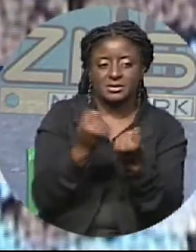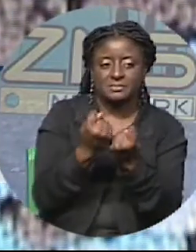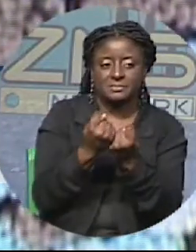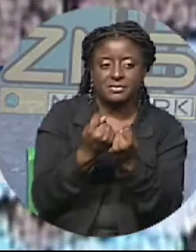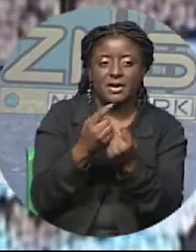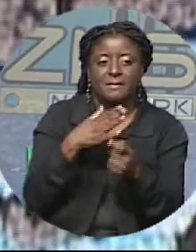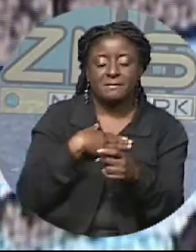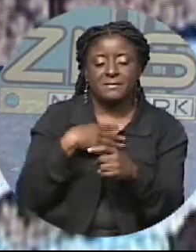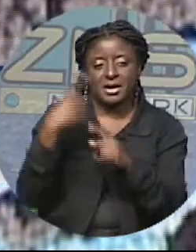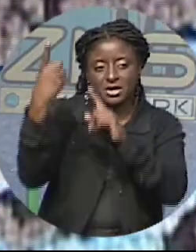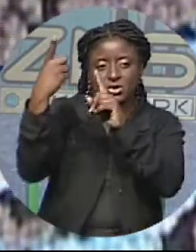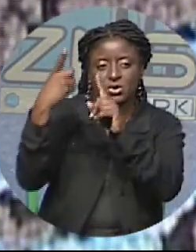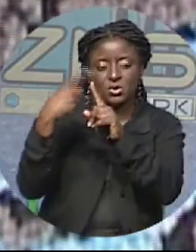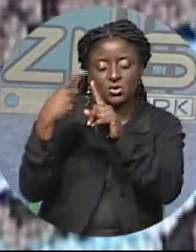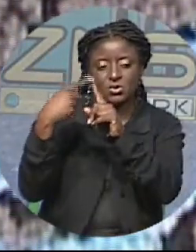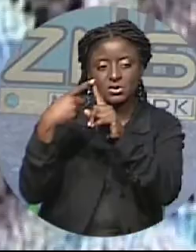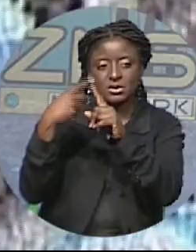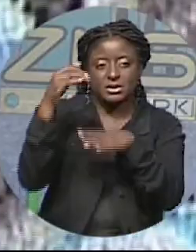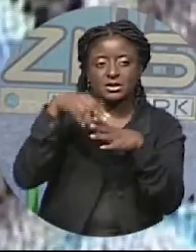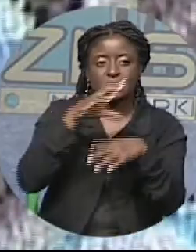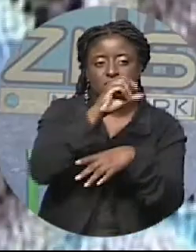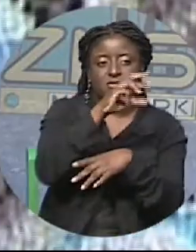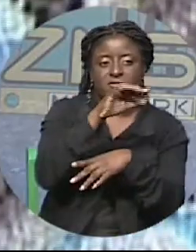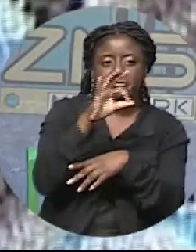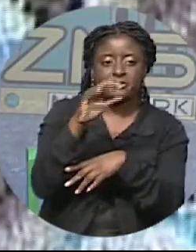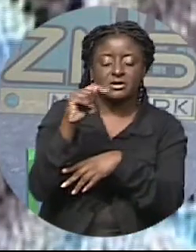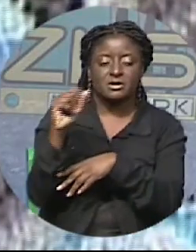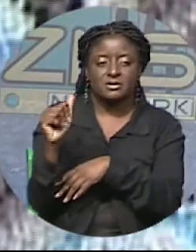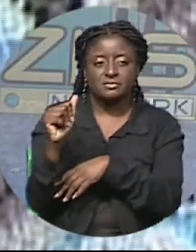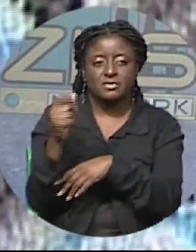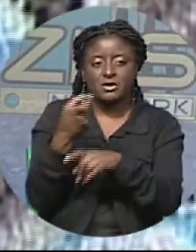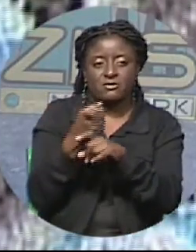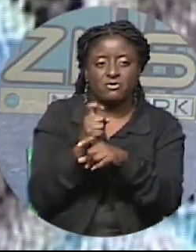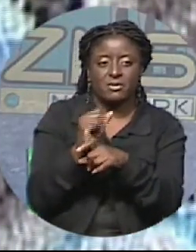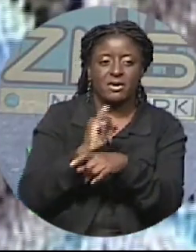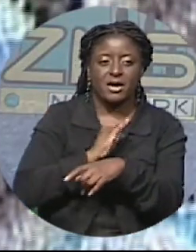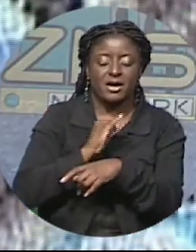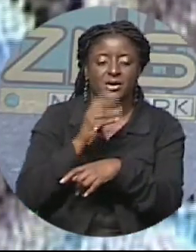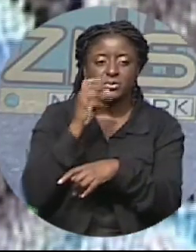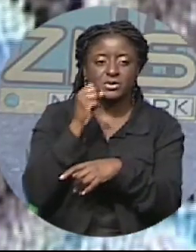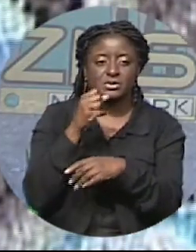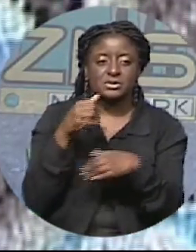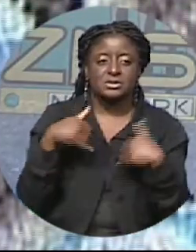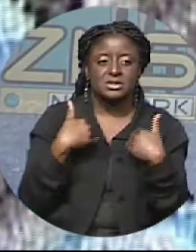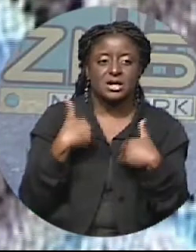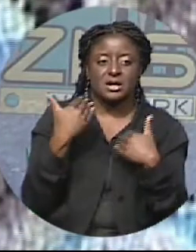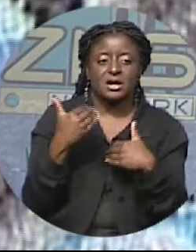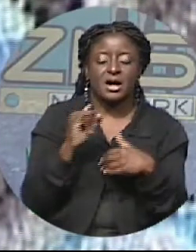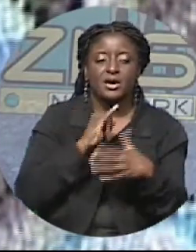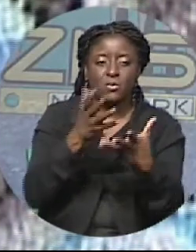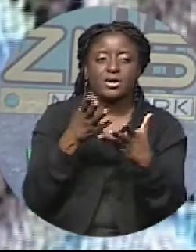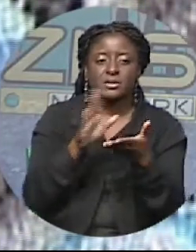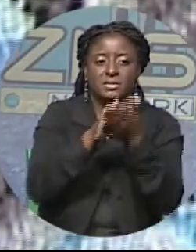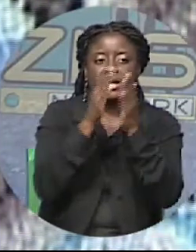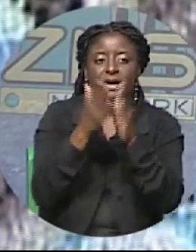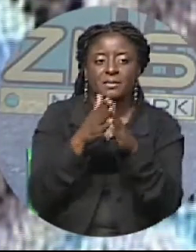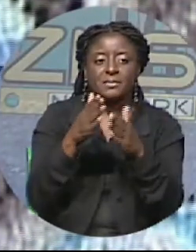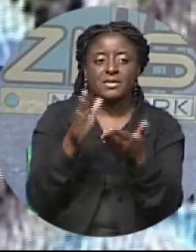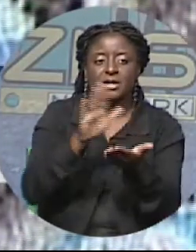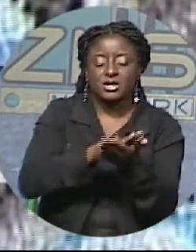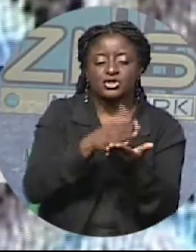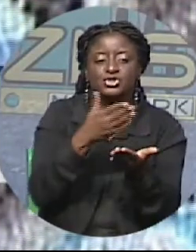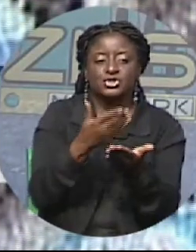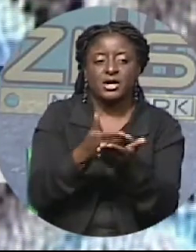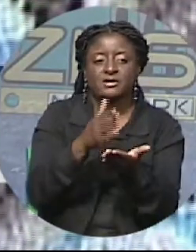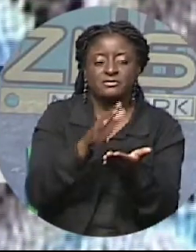meters, 21.60 seconds. From I was young, I wanted to become a chef, so I was looking for ways in